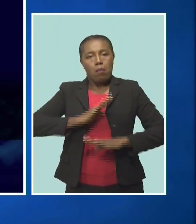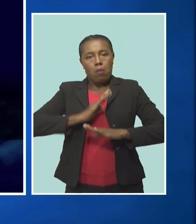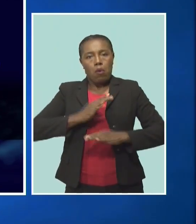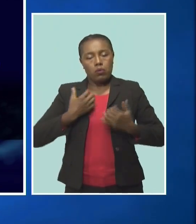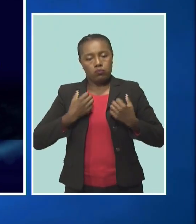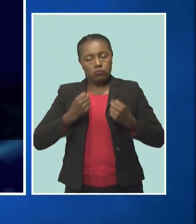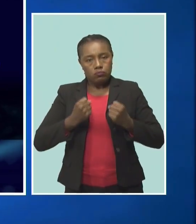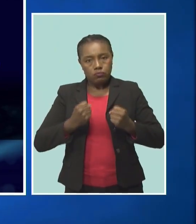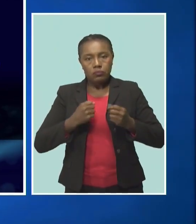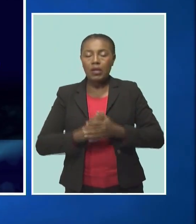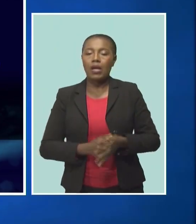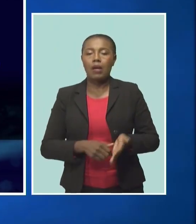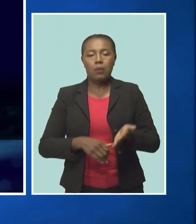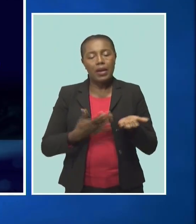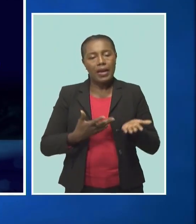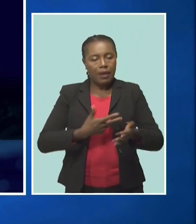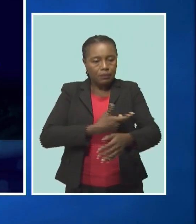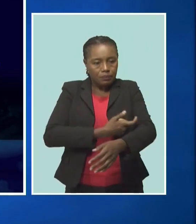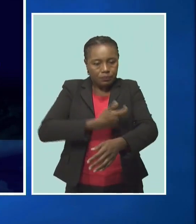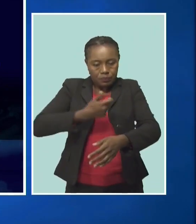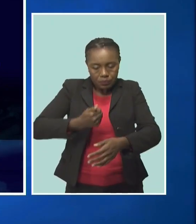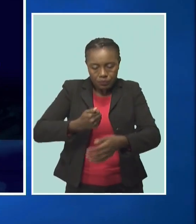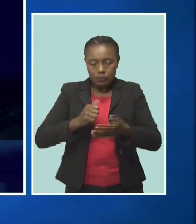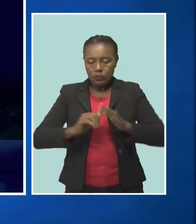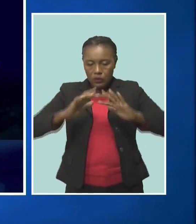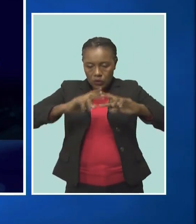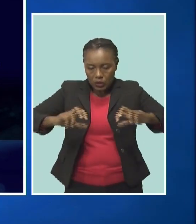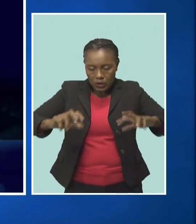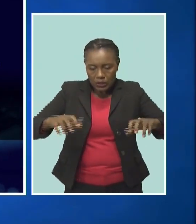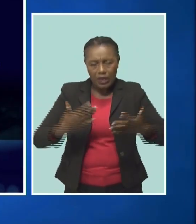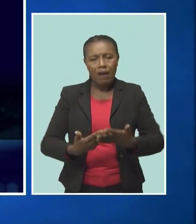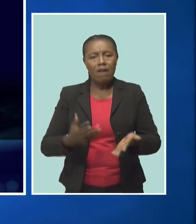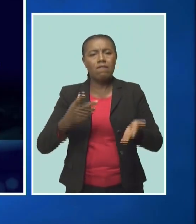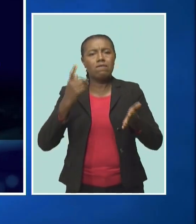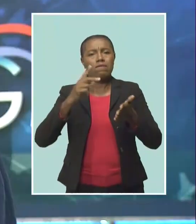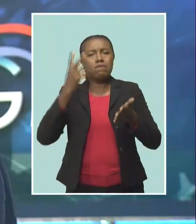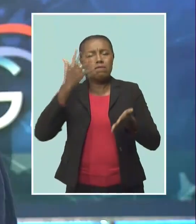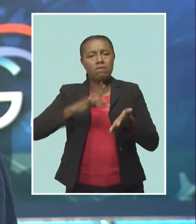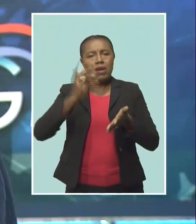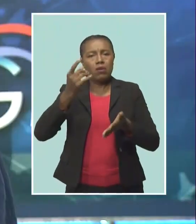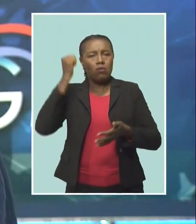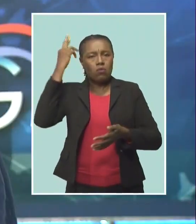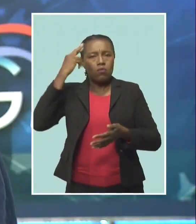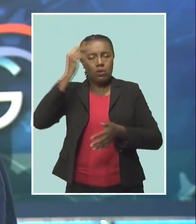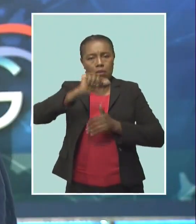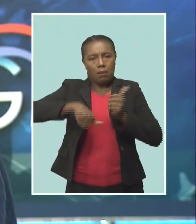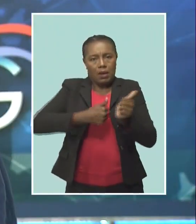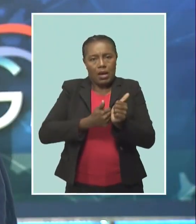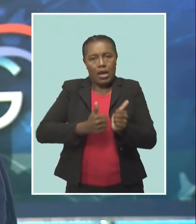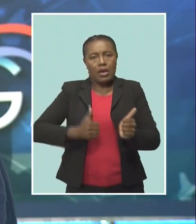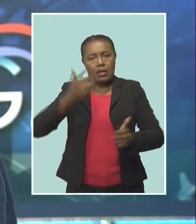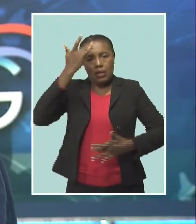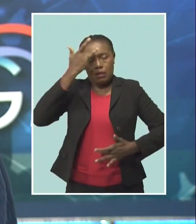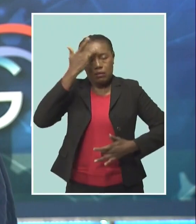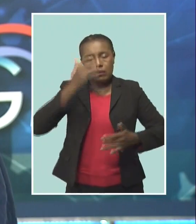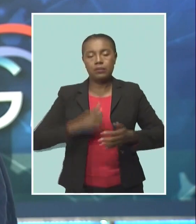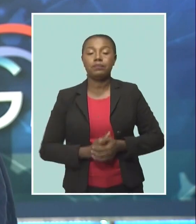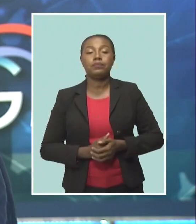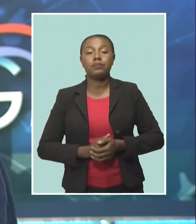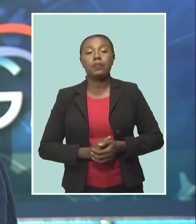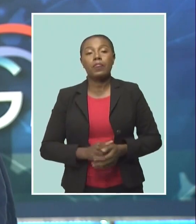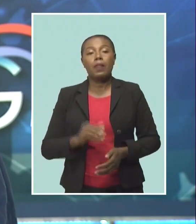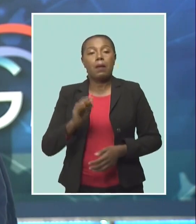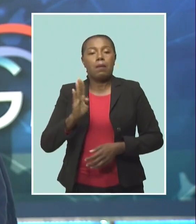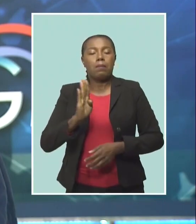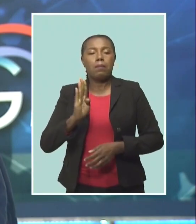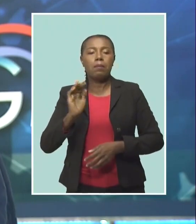collected to find out the cause of the gastroenteritis. Meanwhile, President of the Barbados Association